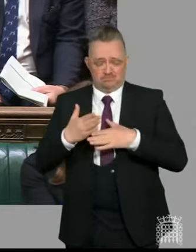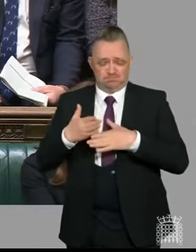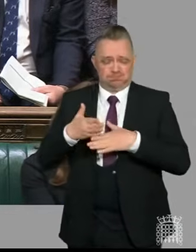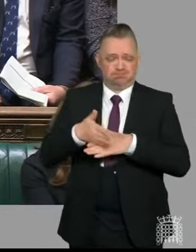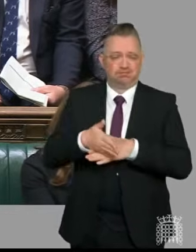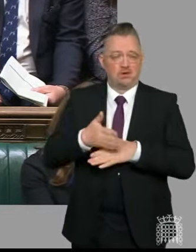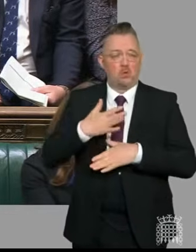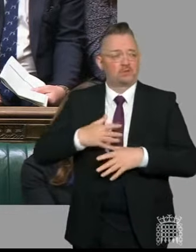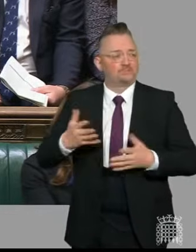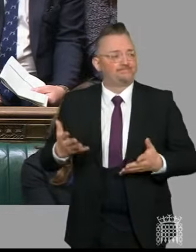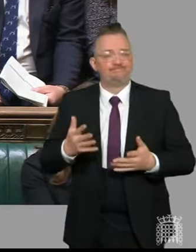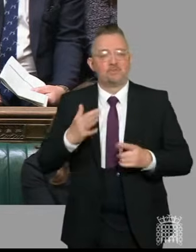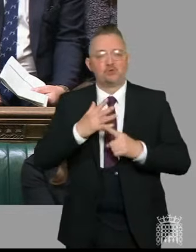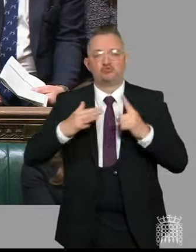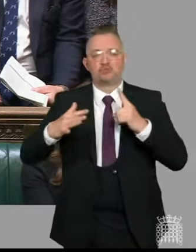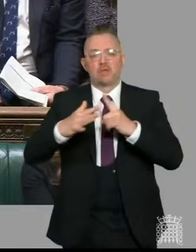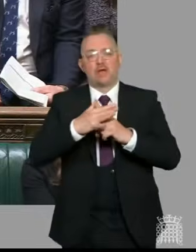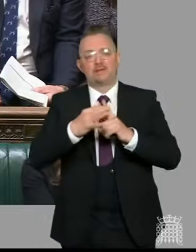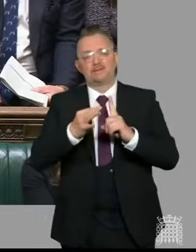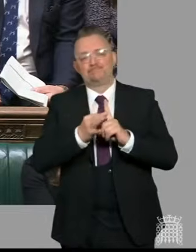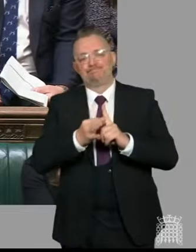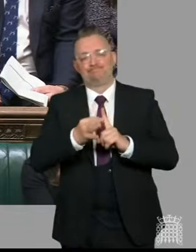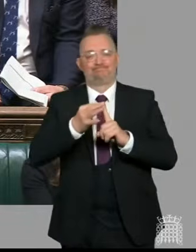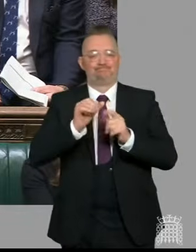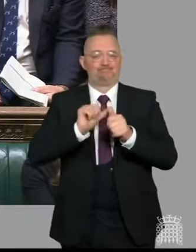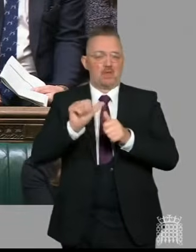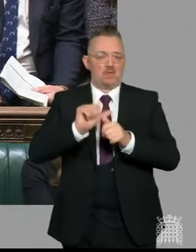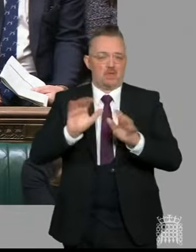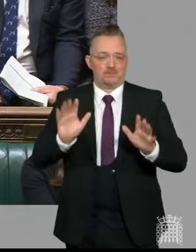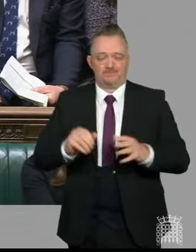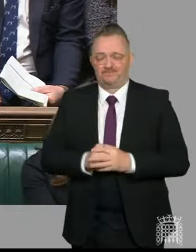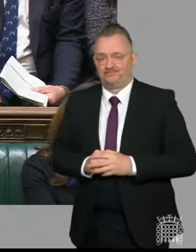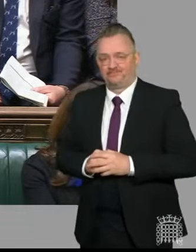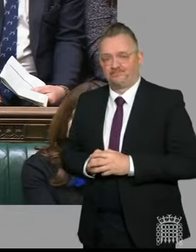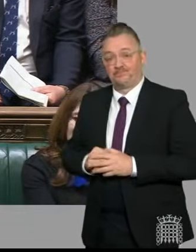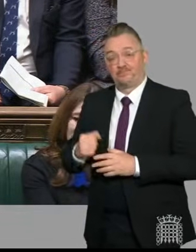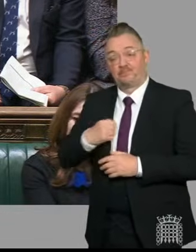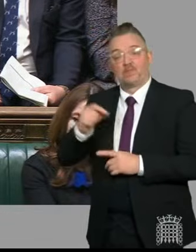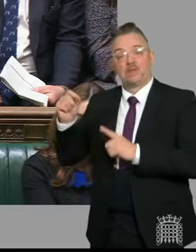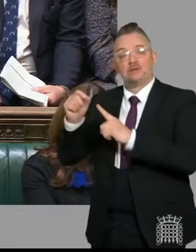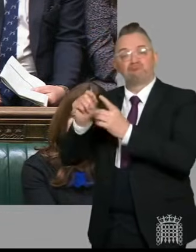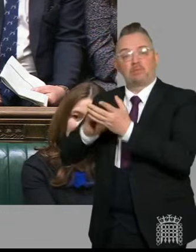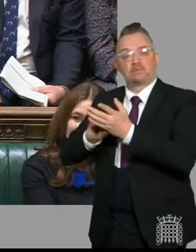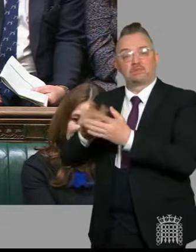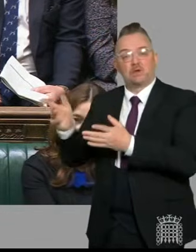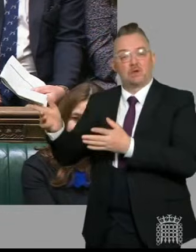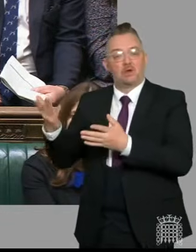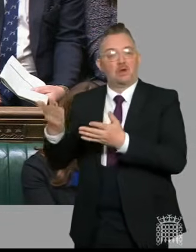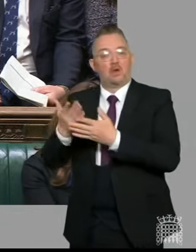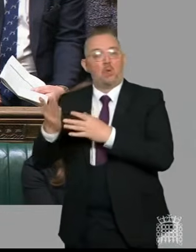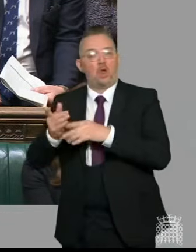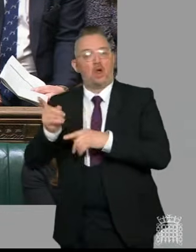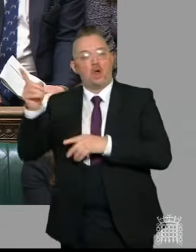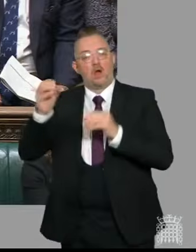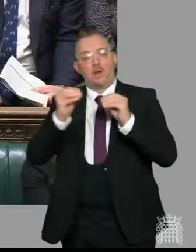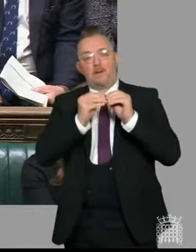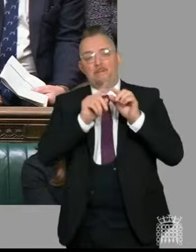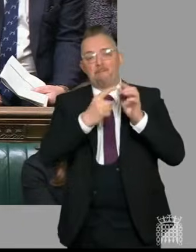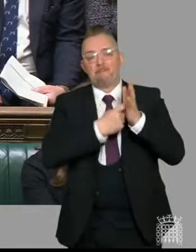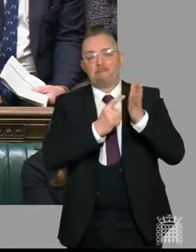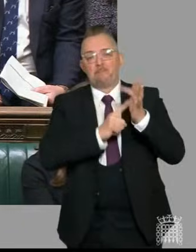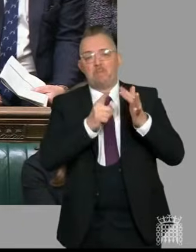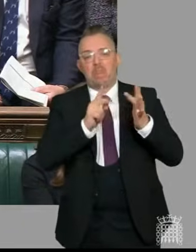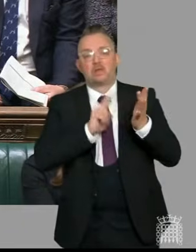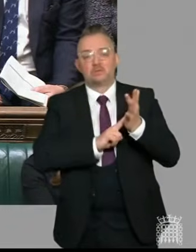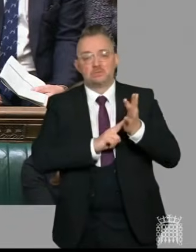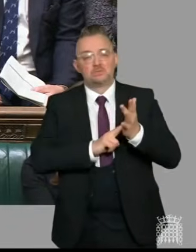My right honourable friend, the Prime Minister, is in Berlin. He has announced the biggest strengthening of our defence in a